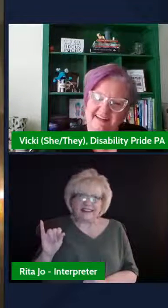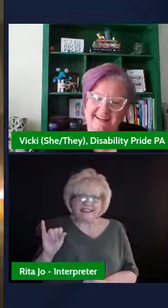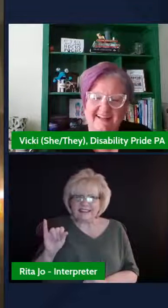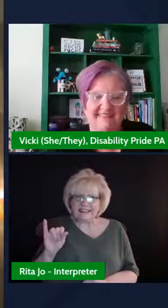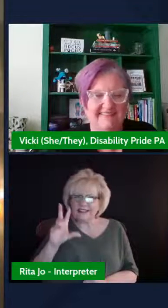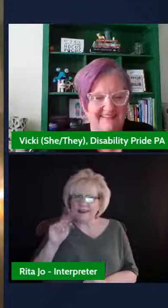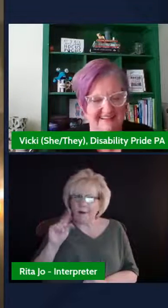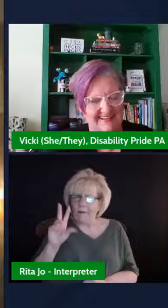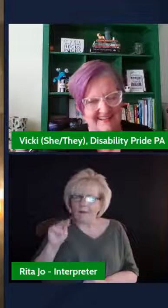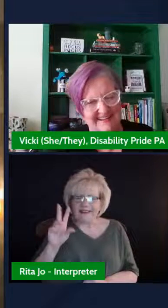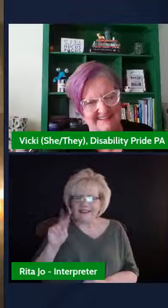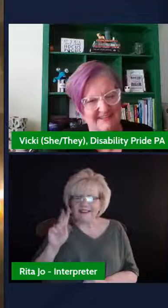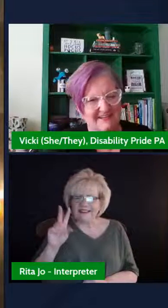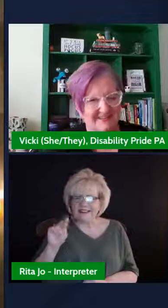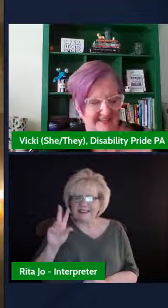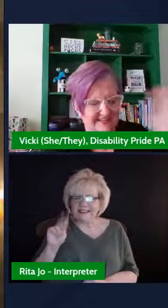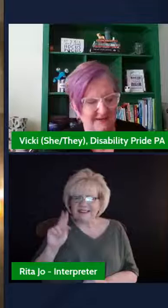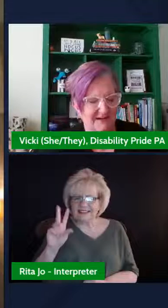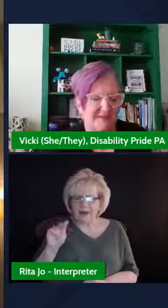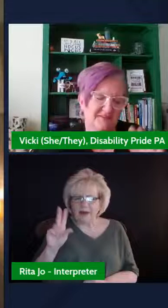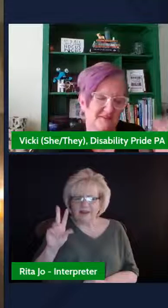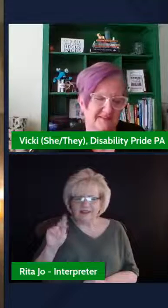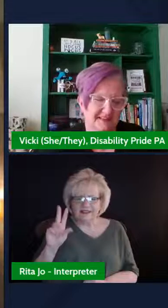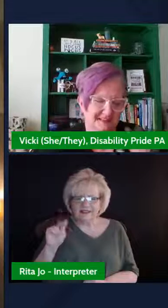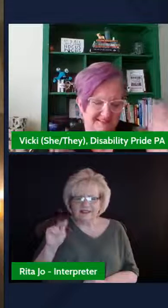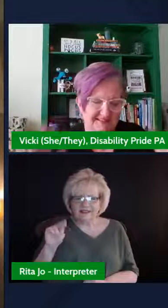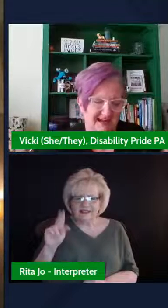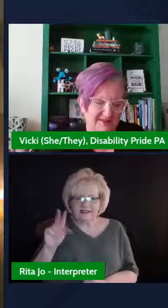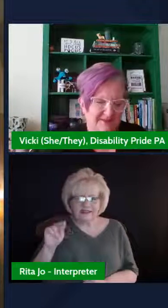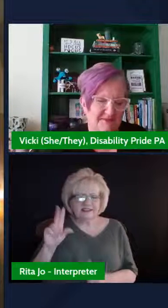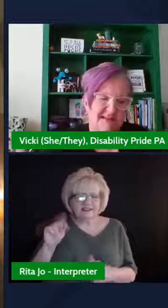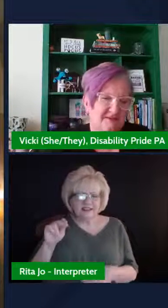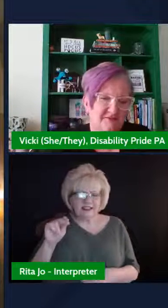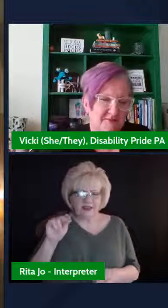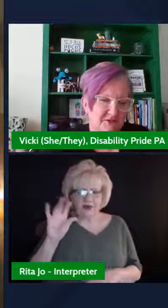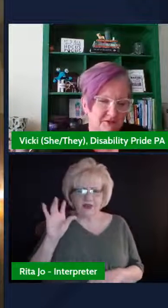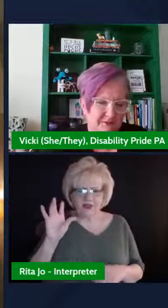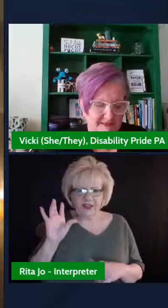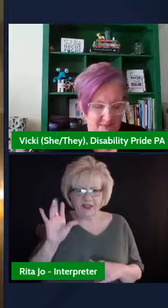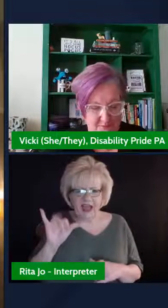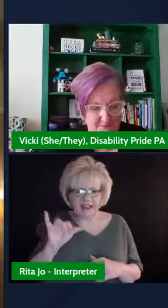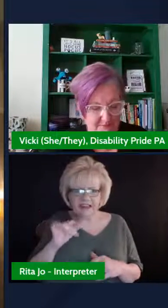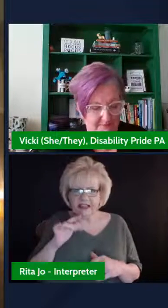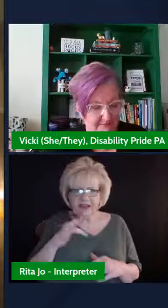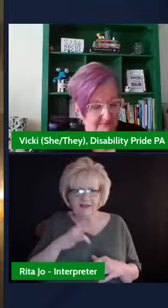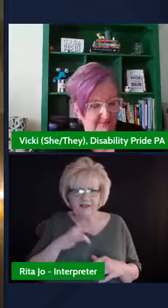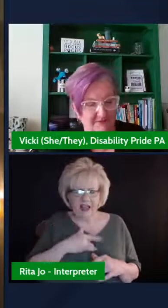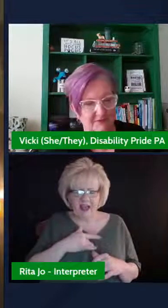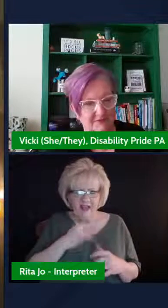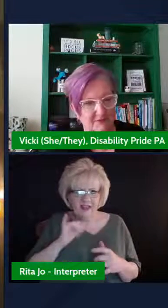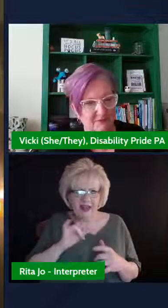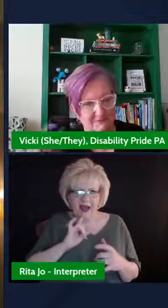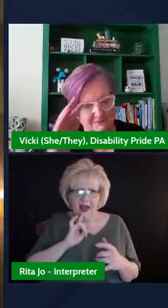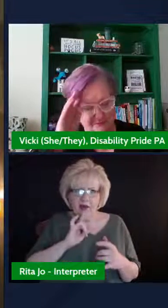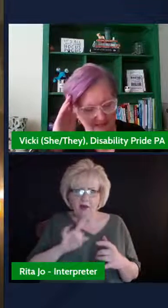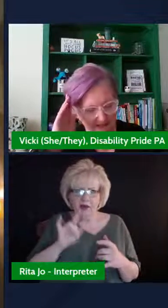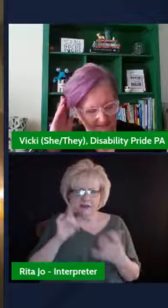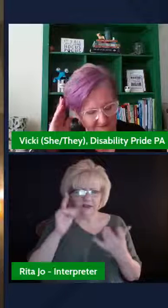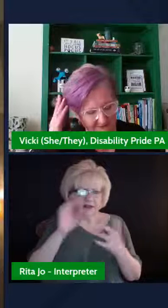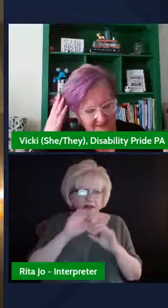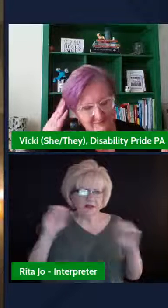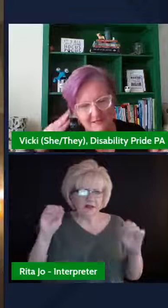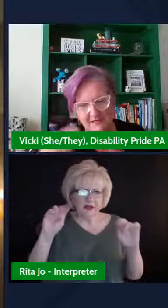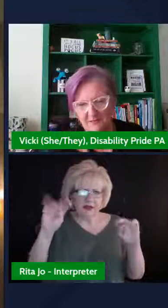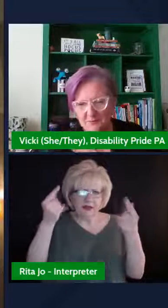no. so that's where like I just went down a rabbit hole with the Yeah. whole